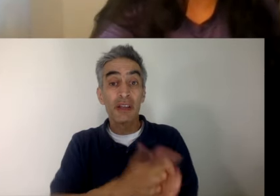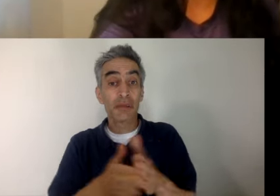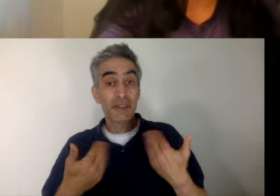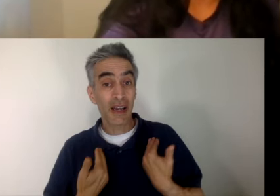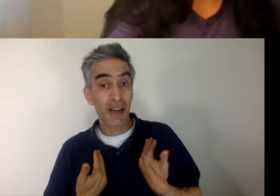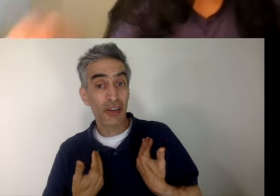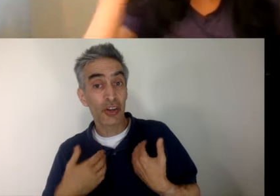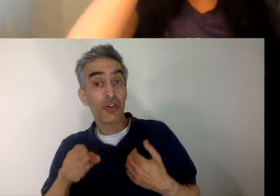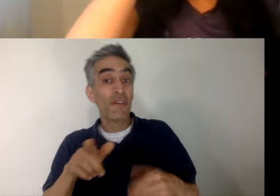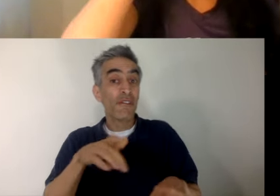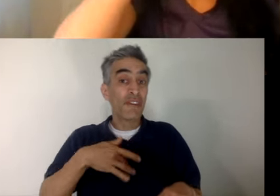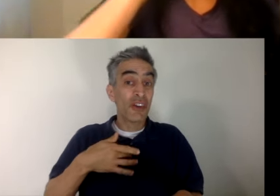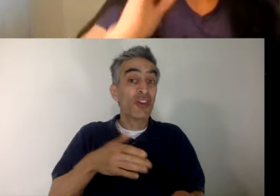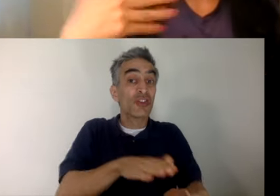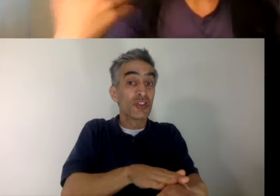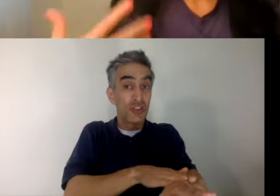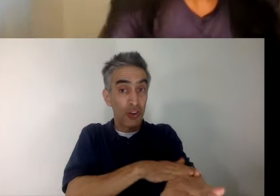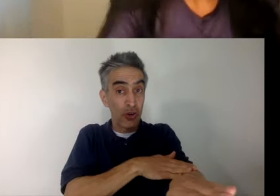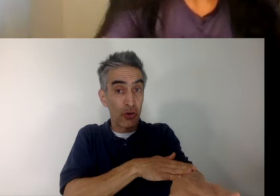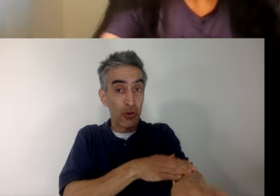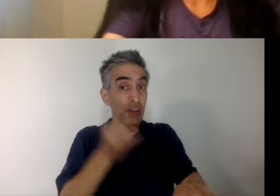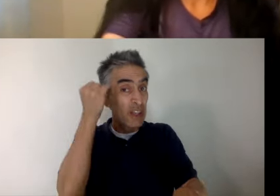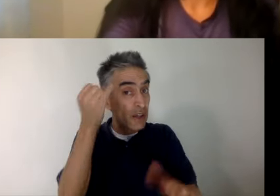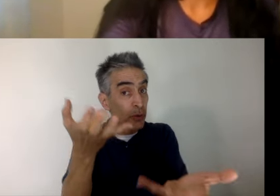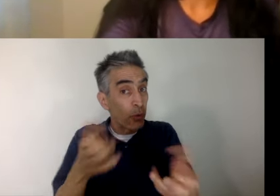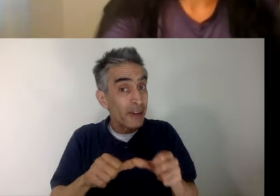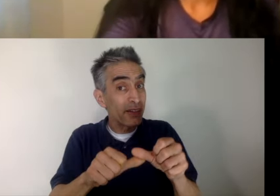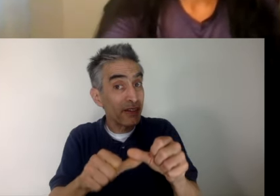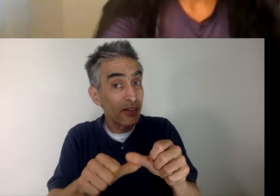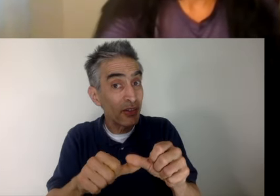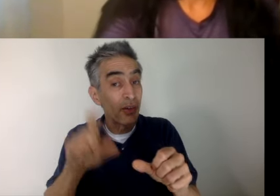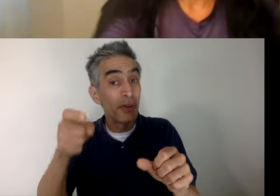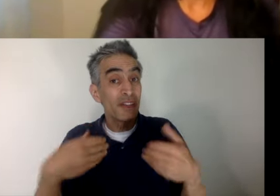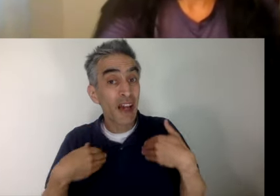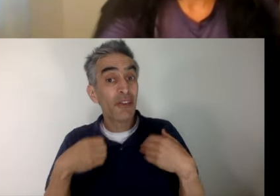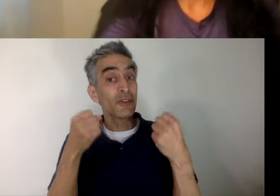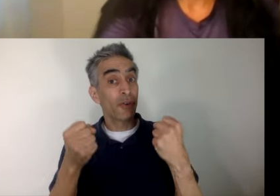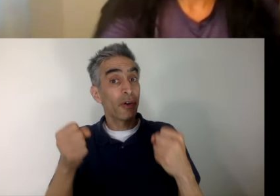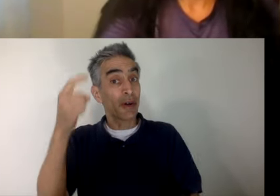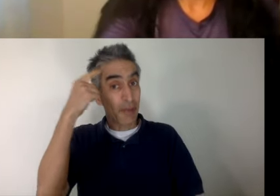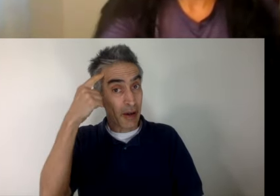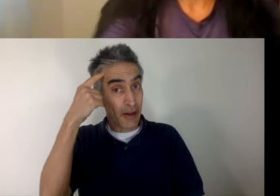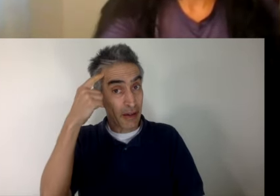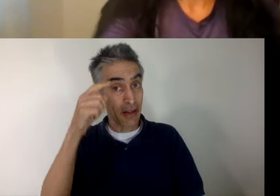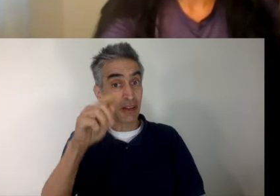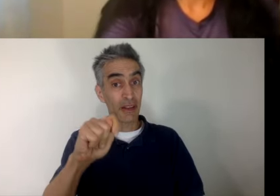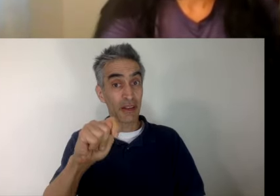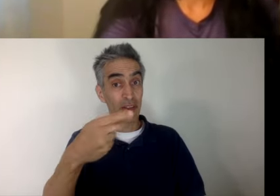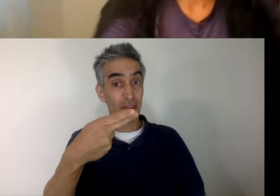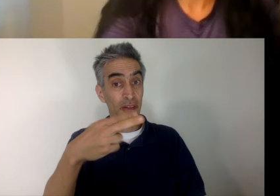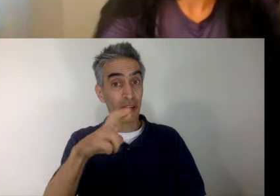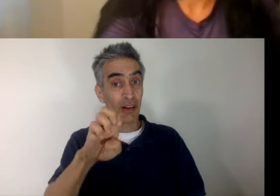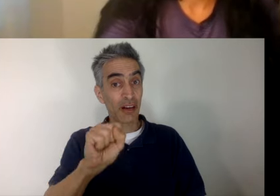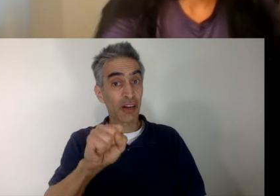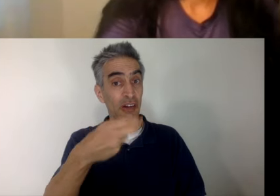don't want to move anymore, but you have to be like mentally tough to keep going. I feel like the track nights really prepared